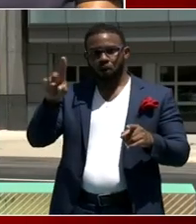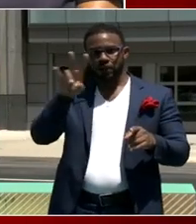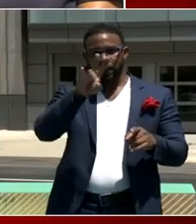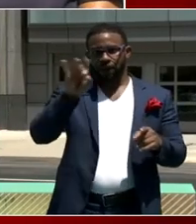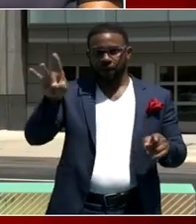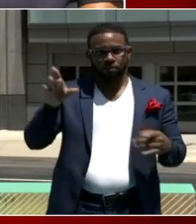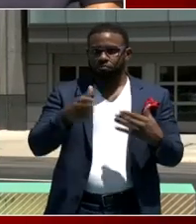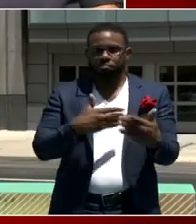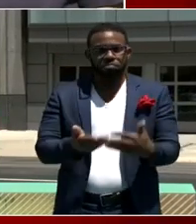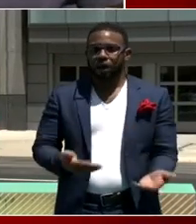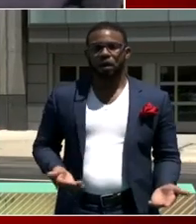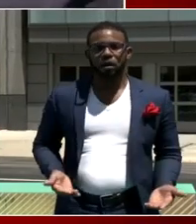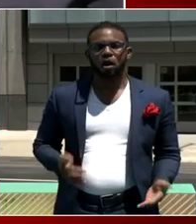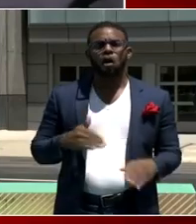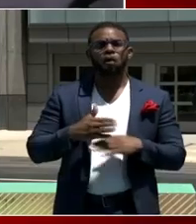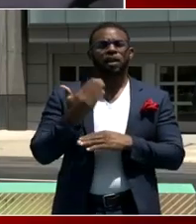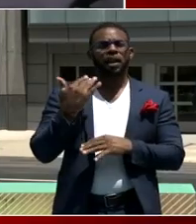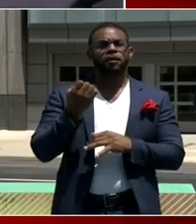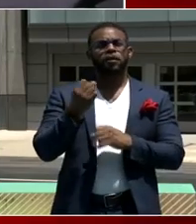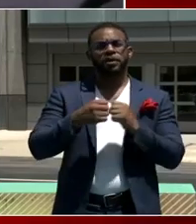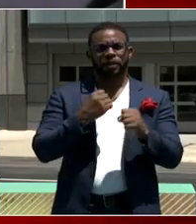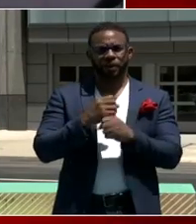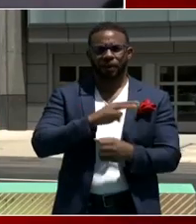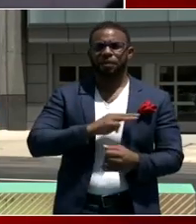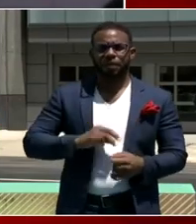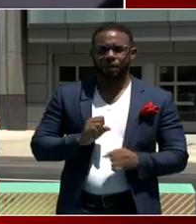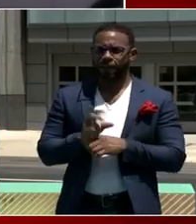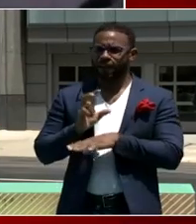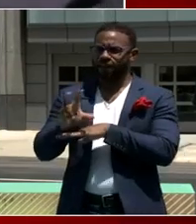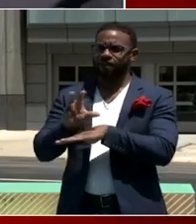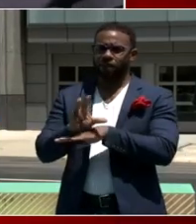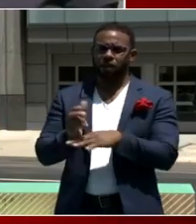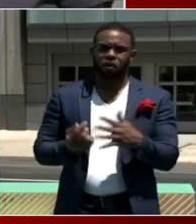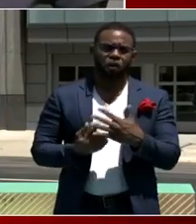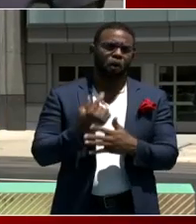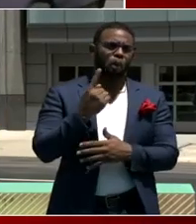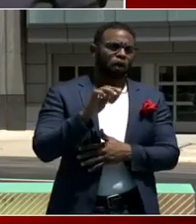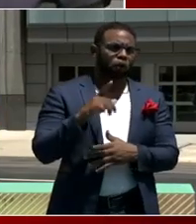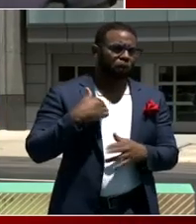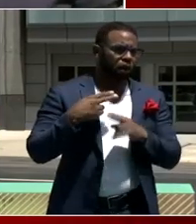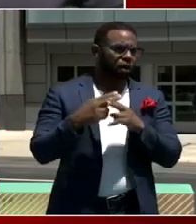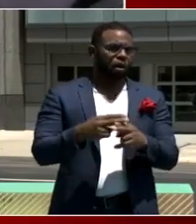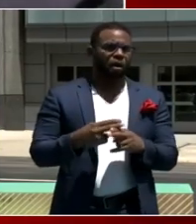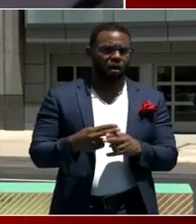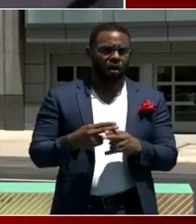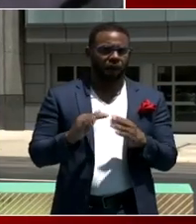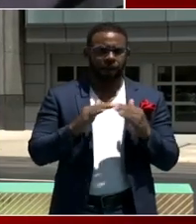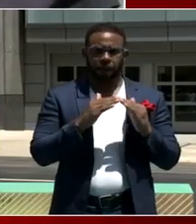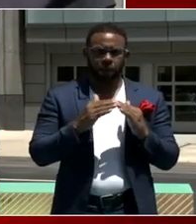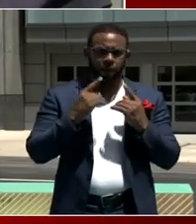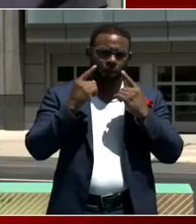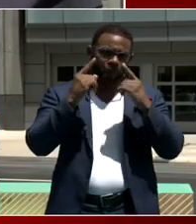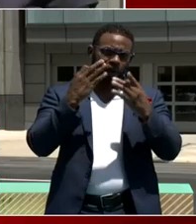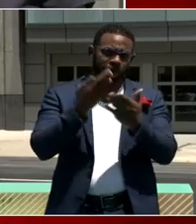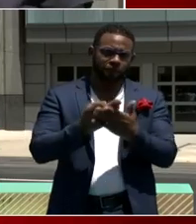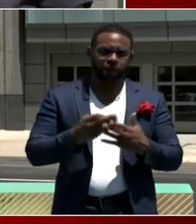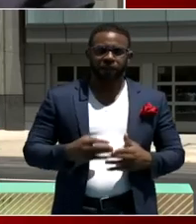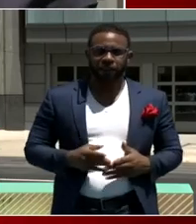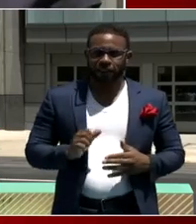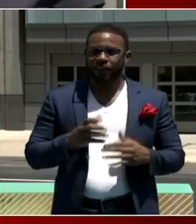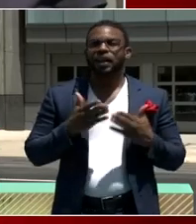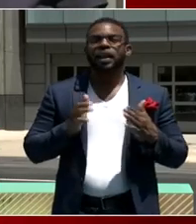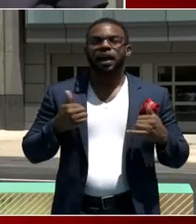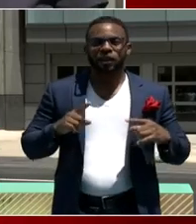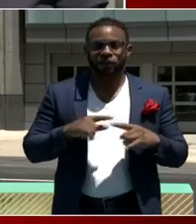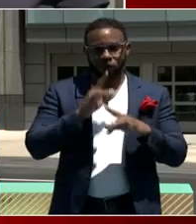8. And so over the last few years, Mayor Bowser's made investments through one tool, which we call the Neighborhood Prosperity Fund. That's